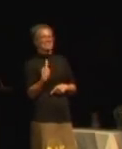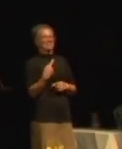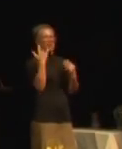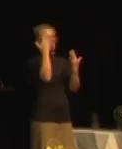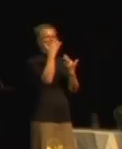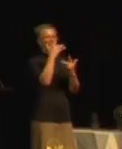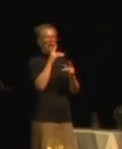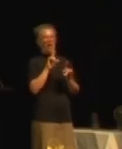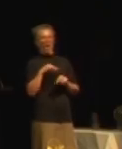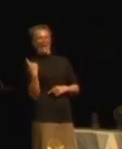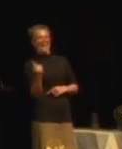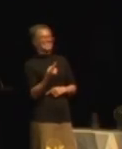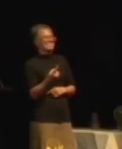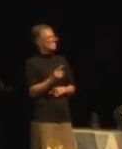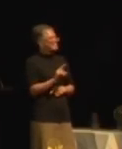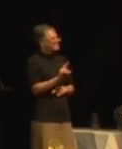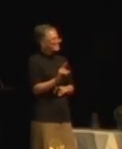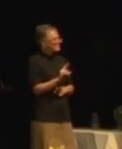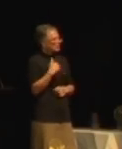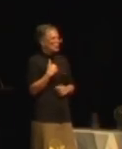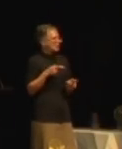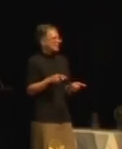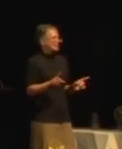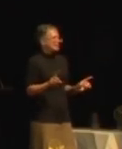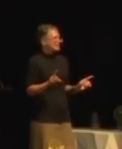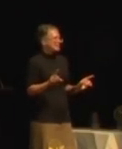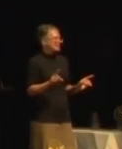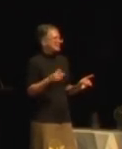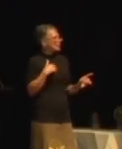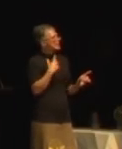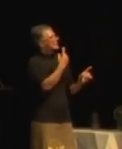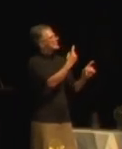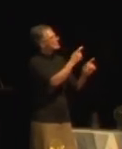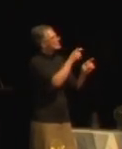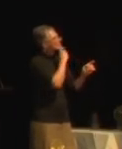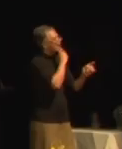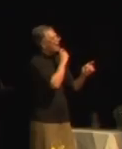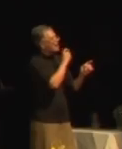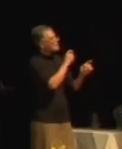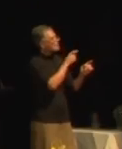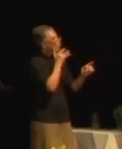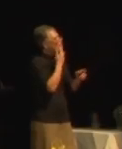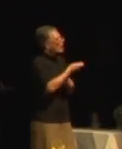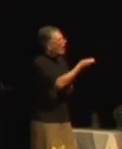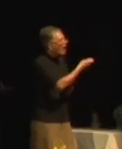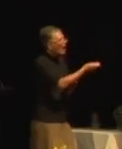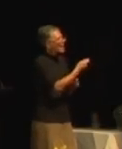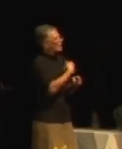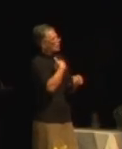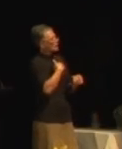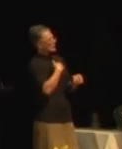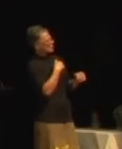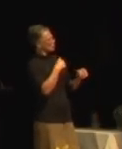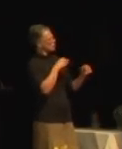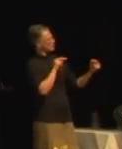us. And that's not what we need. So in addition to rethinking our hiring pool, we need to build in